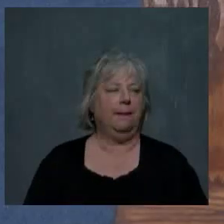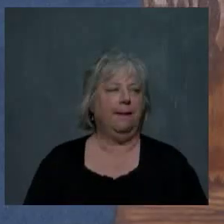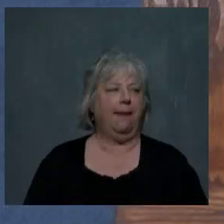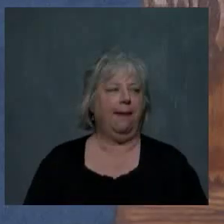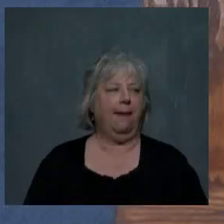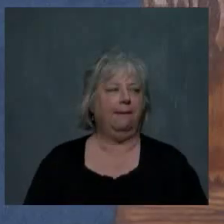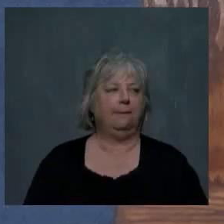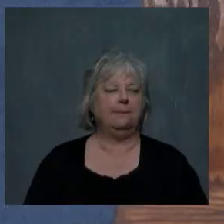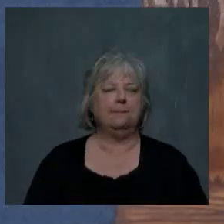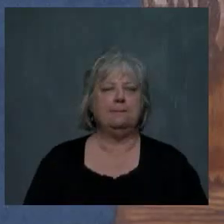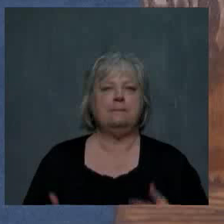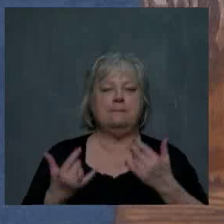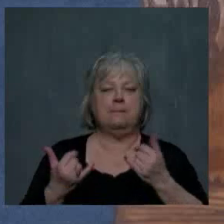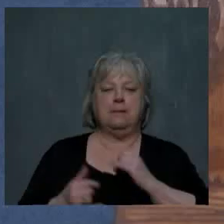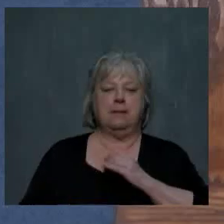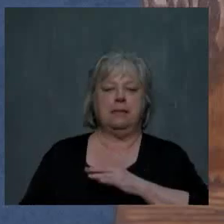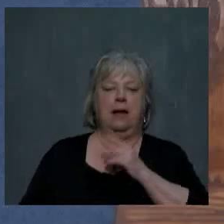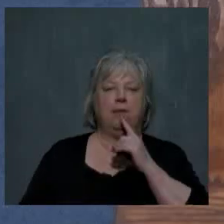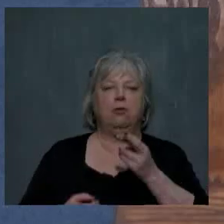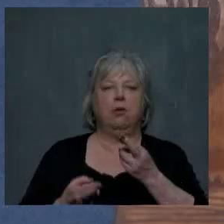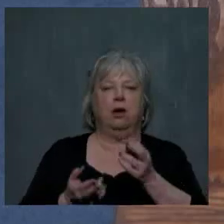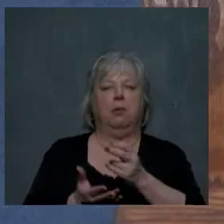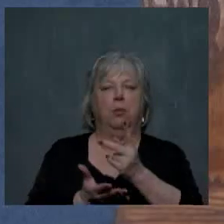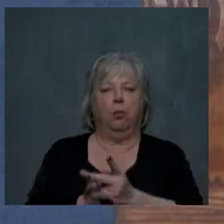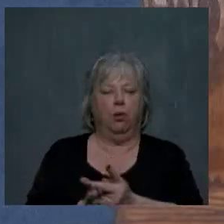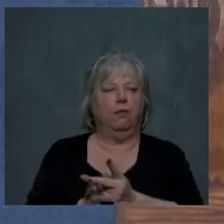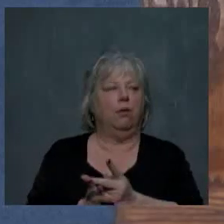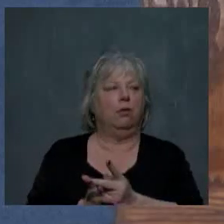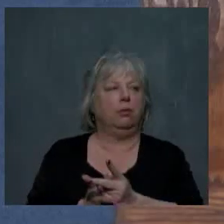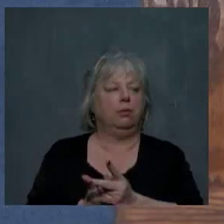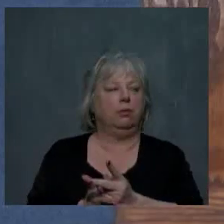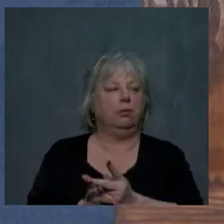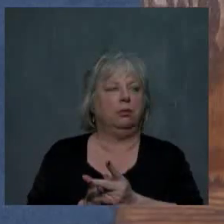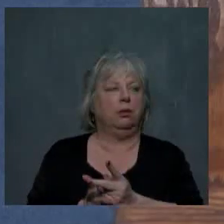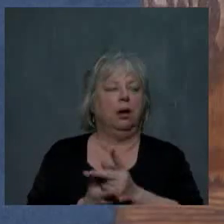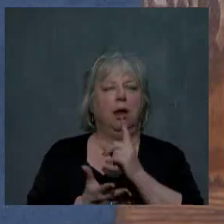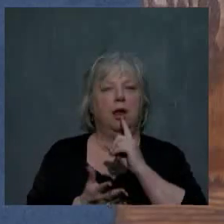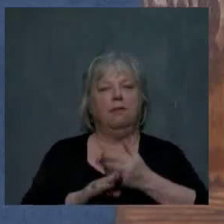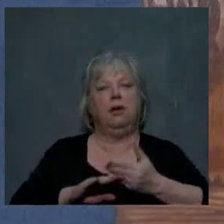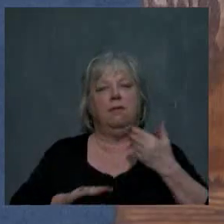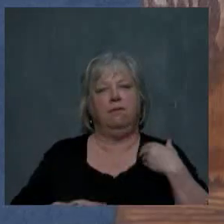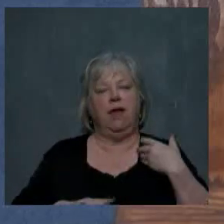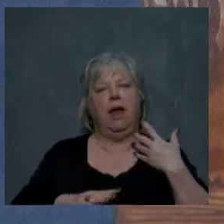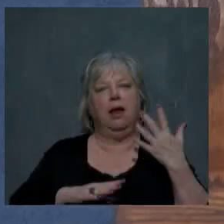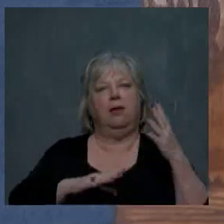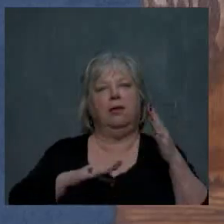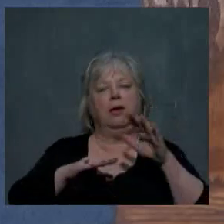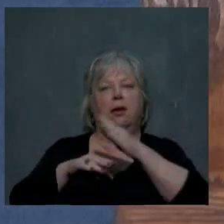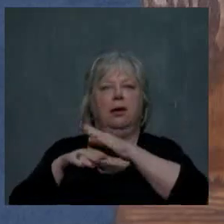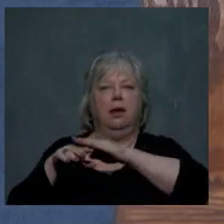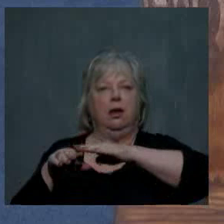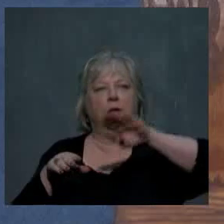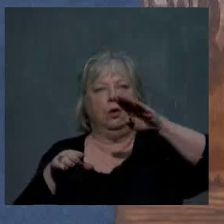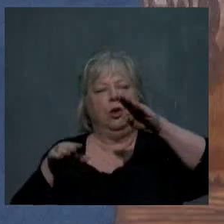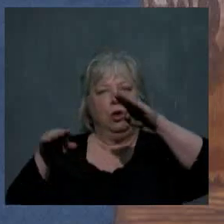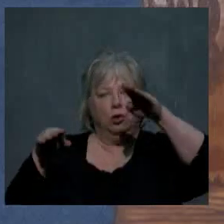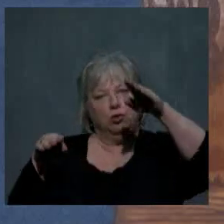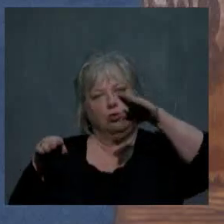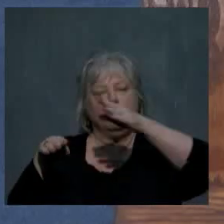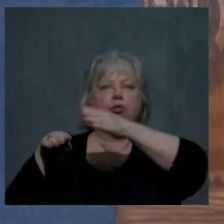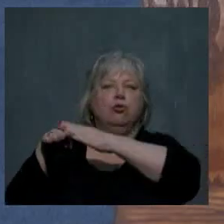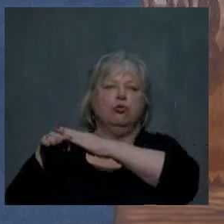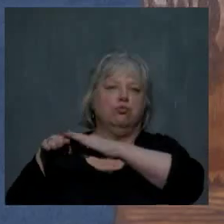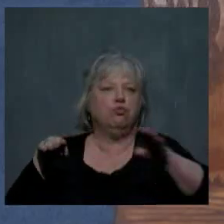At this time, staff is recommending approval of a revised grading plan. This has been deferred several times, and they're